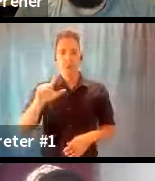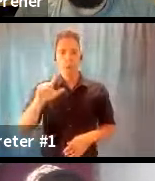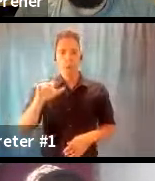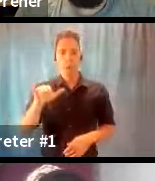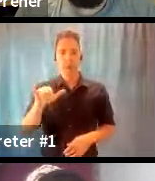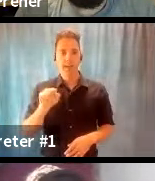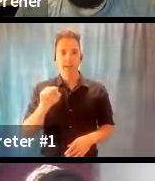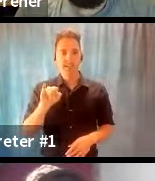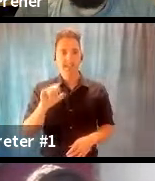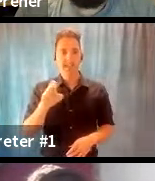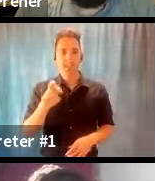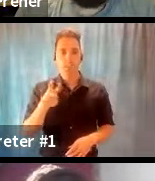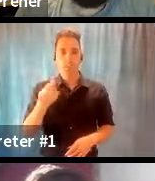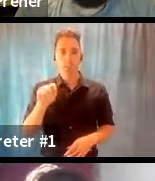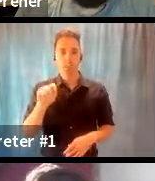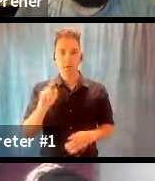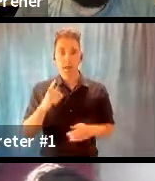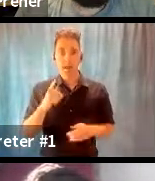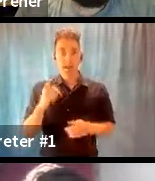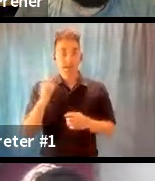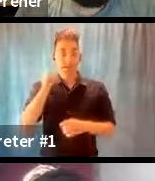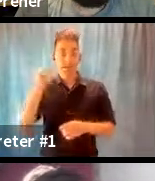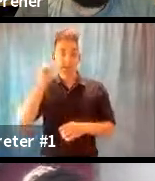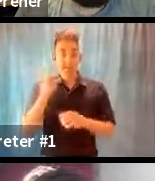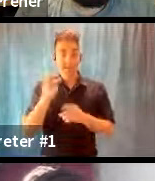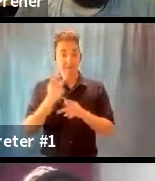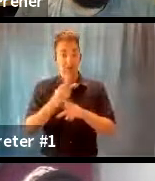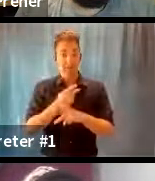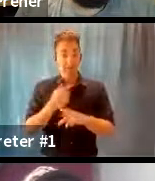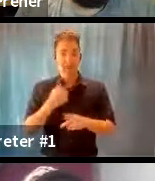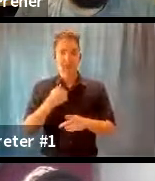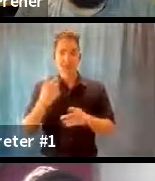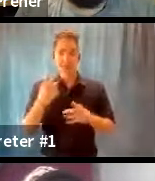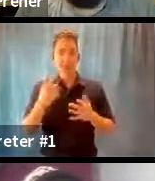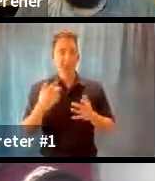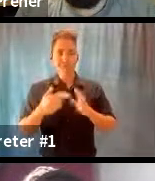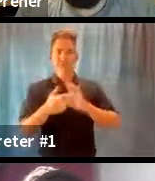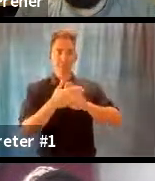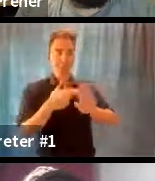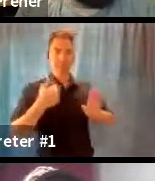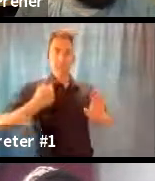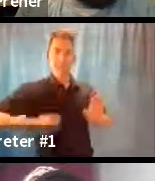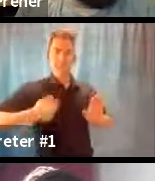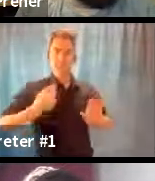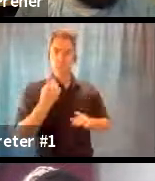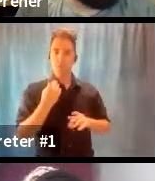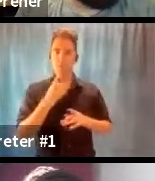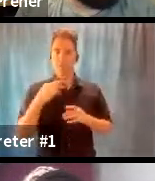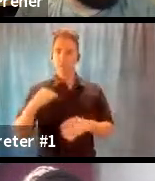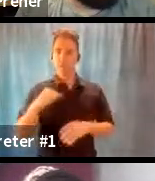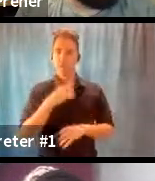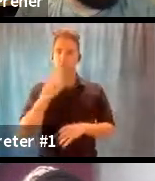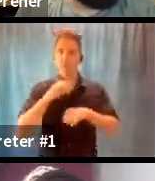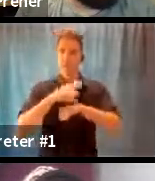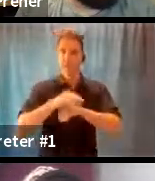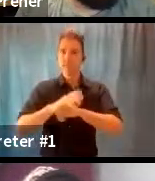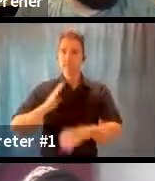was humbled to learn that I've been appointed by the mayor as one of two co-chairs of the Stimulus Advisory Board with Sandy